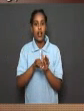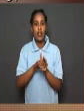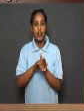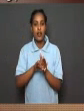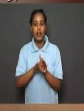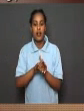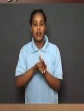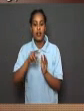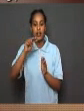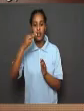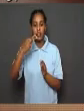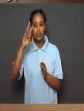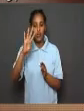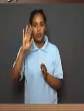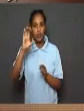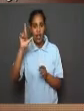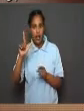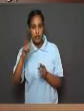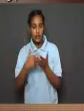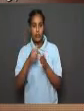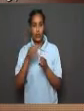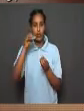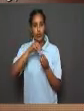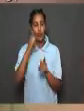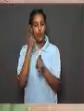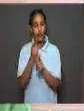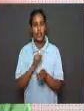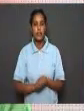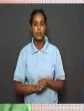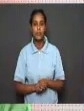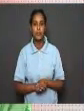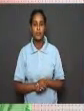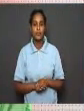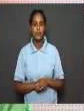ammonium chloride. This is also correct.